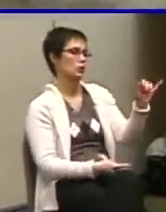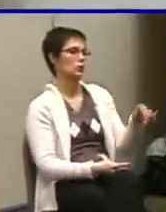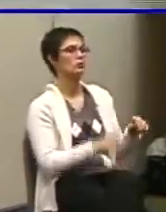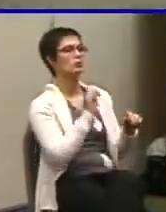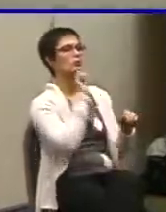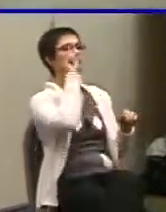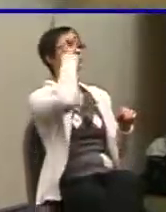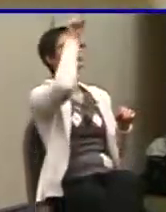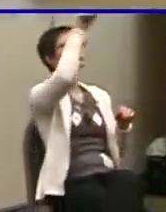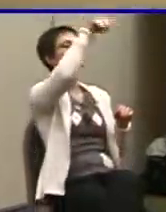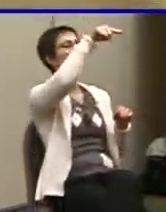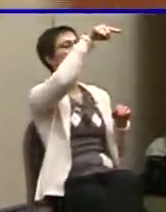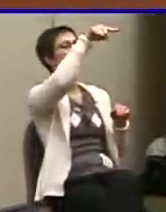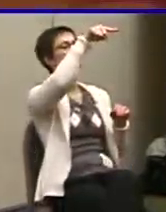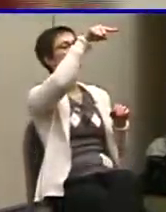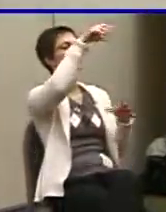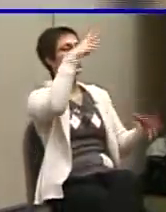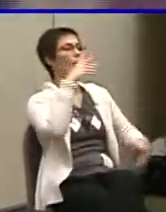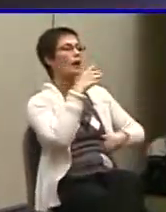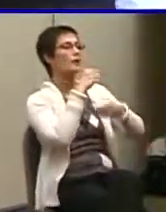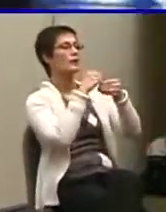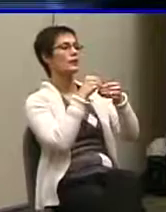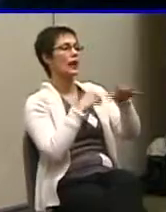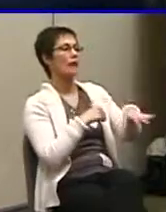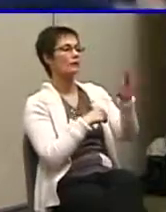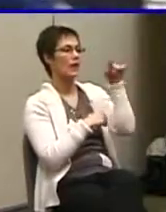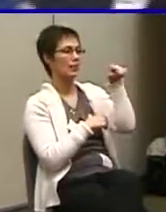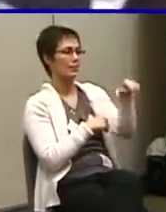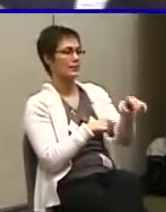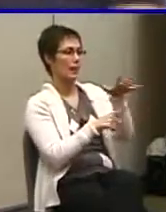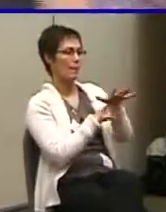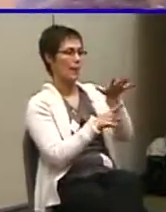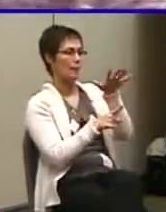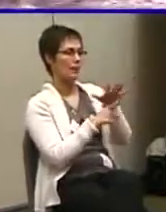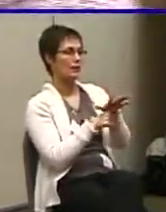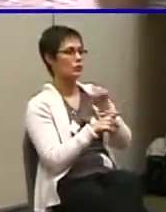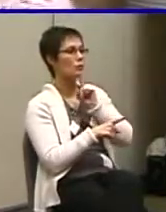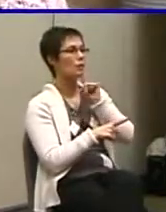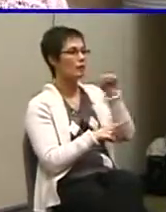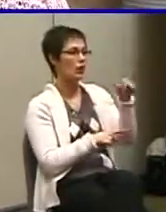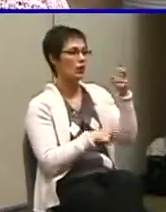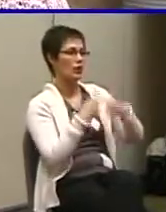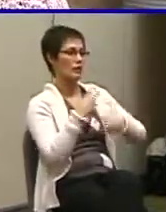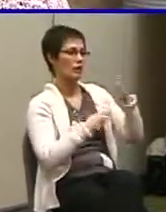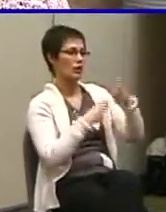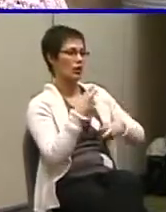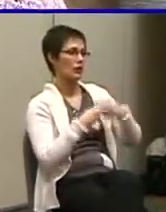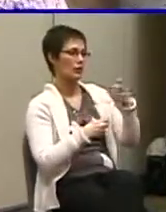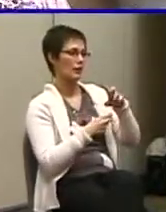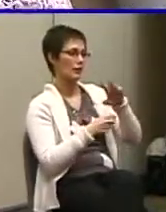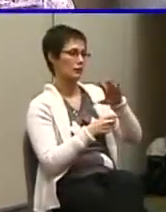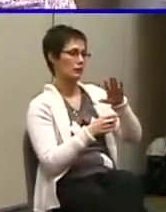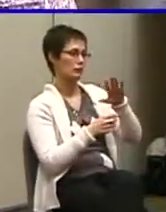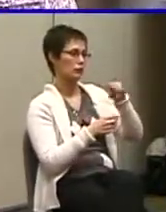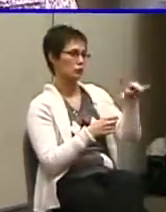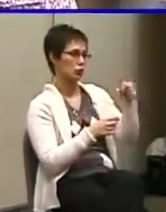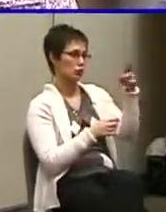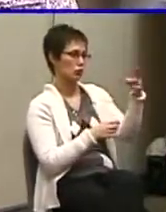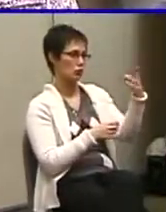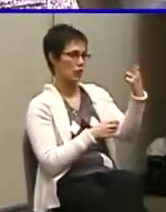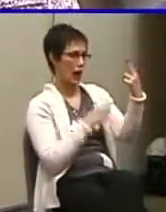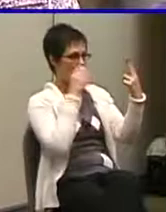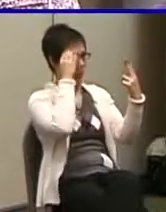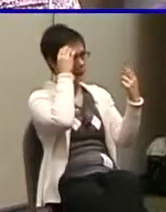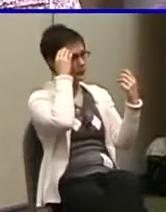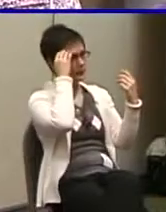just kind of saying, and I find this population to be very difficult in the junior high, and for this reason said, and